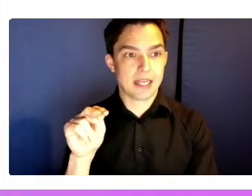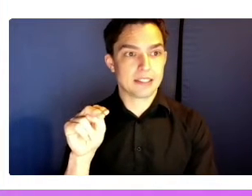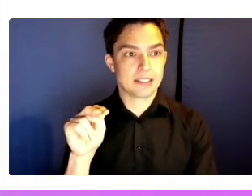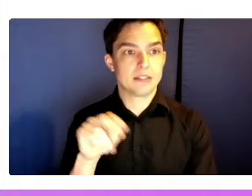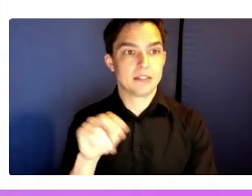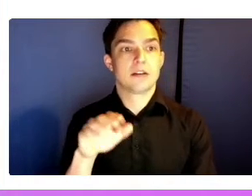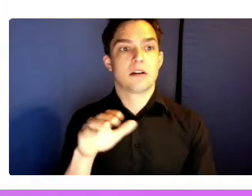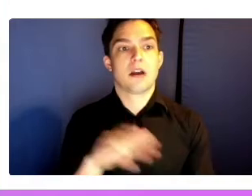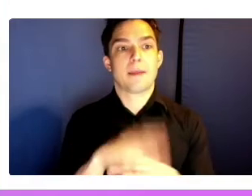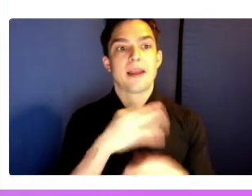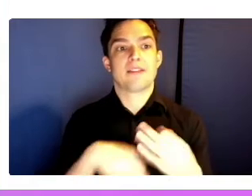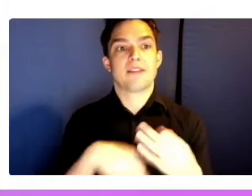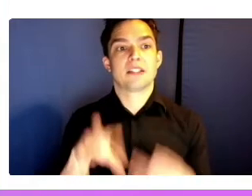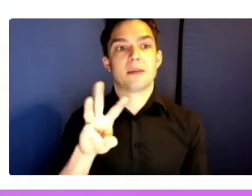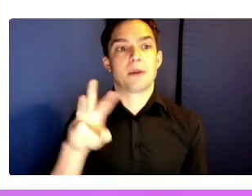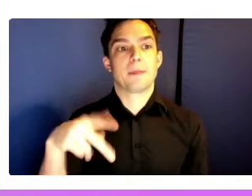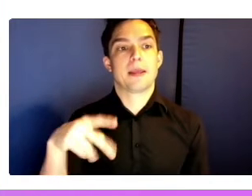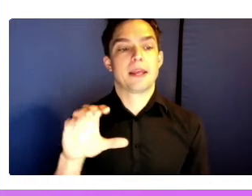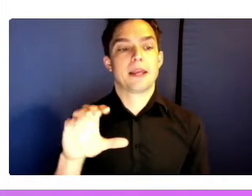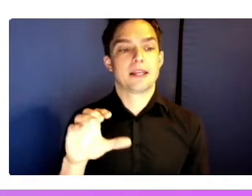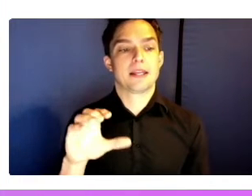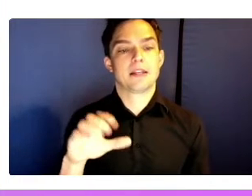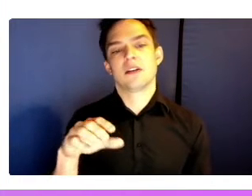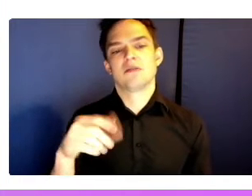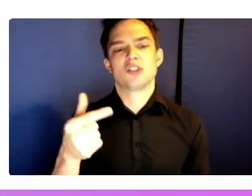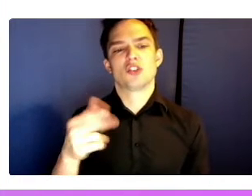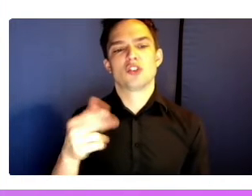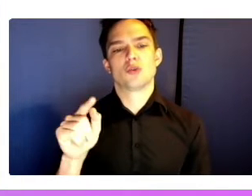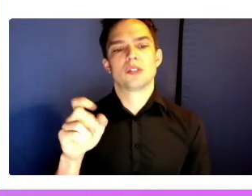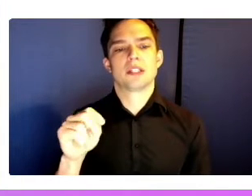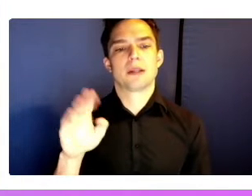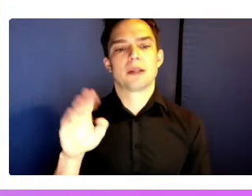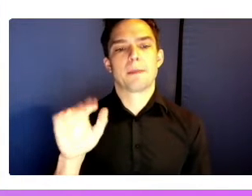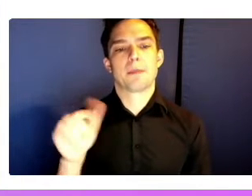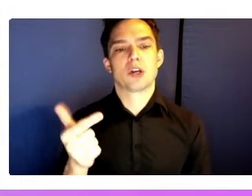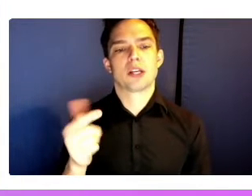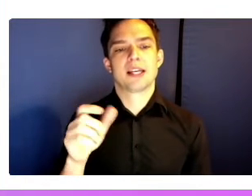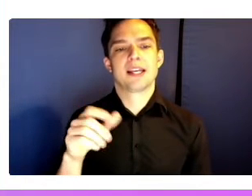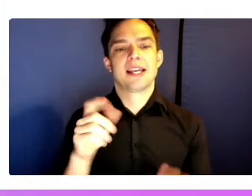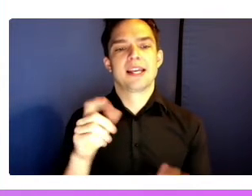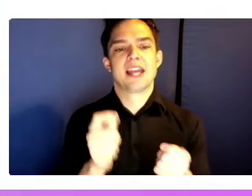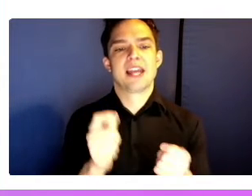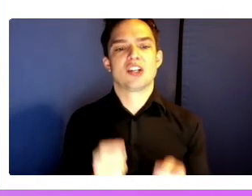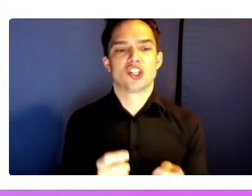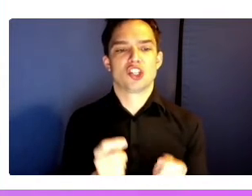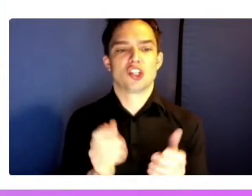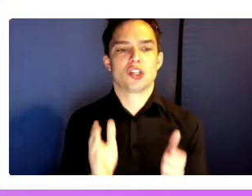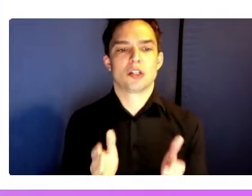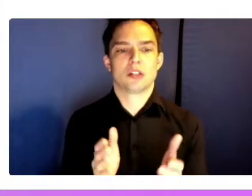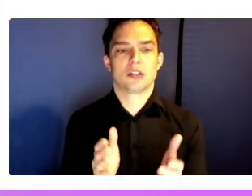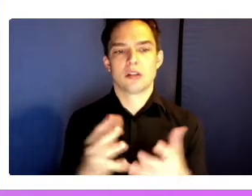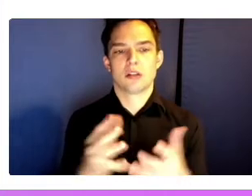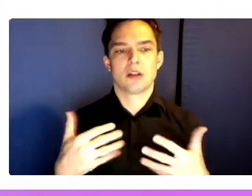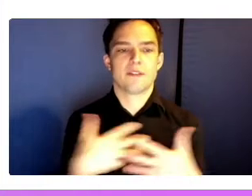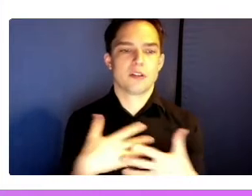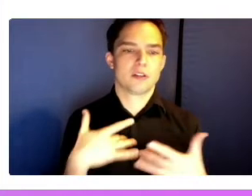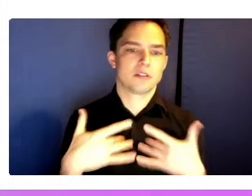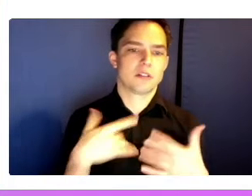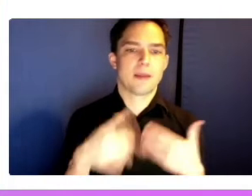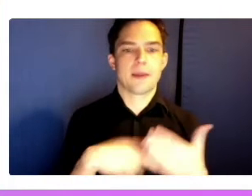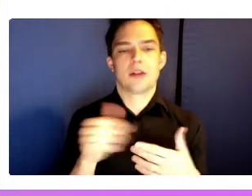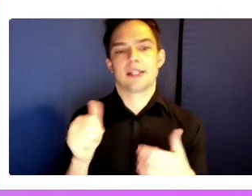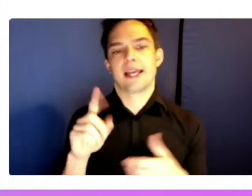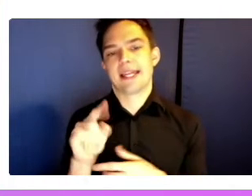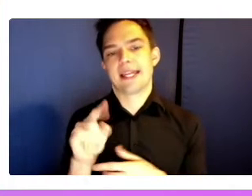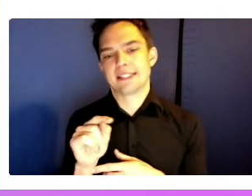WP Campus, but it's an audit of the Gutenberg editor in WordPress. There was a lot of fear, uncertainty, and doubt about the editing